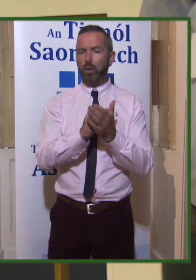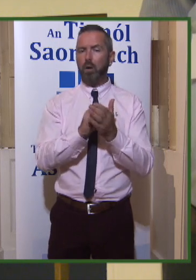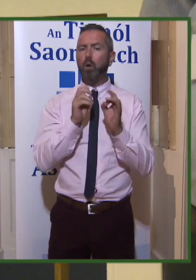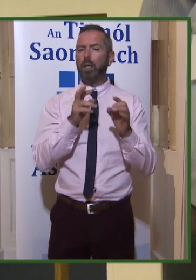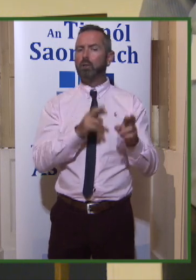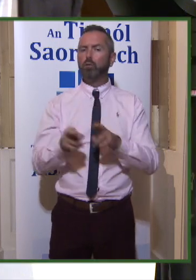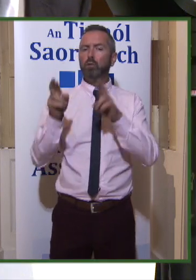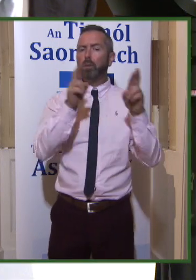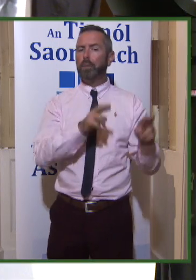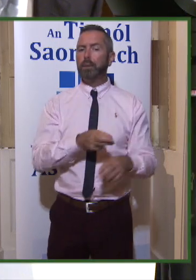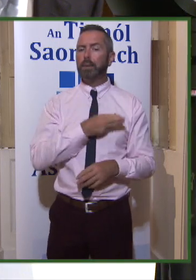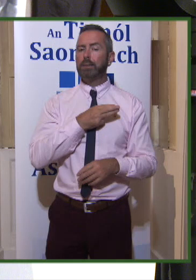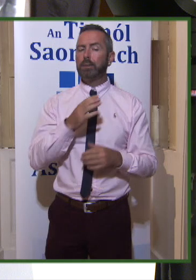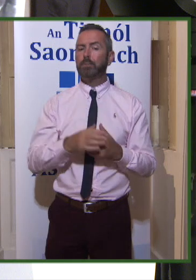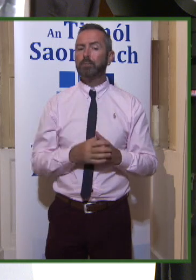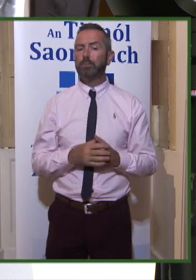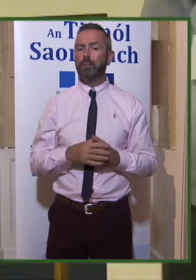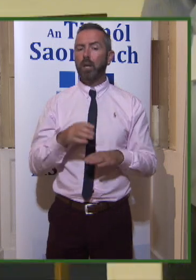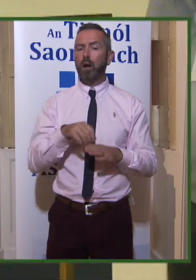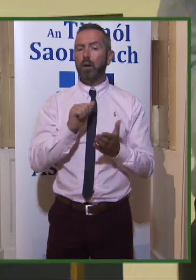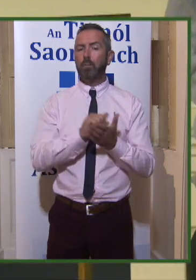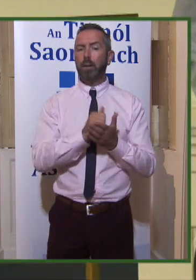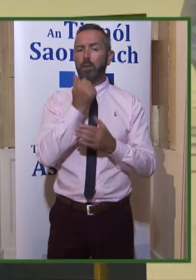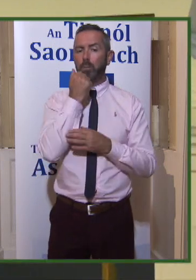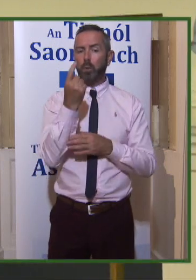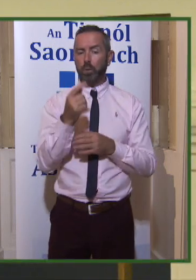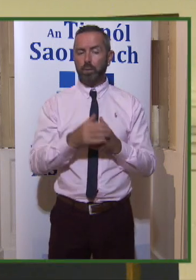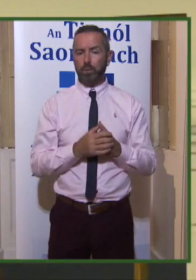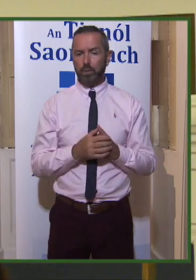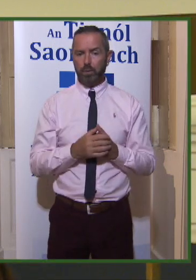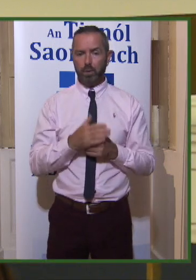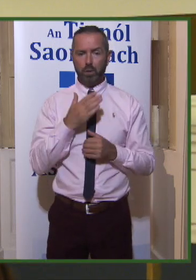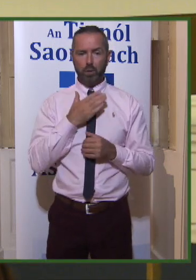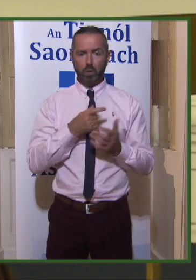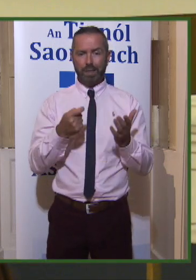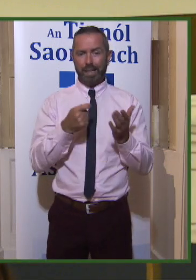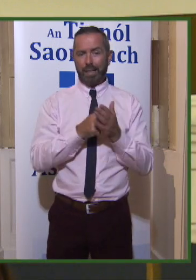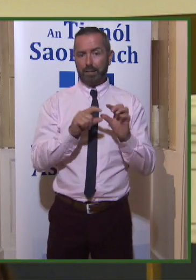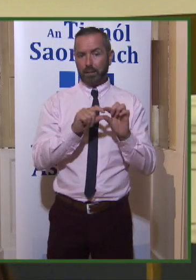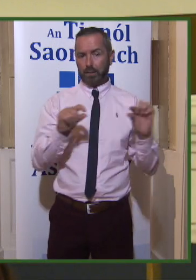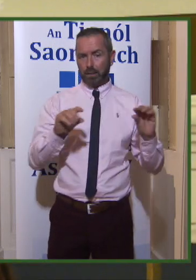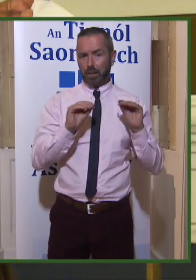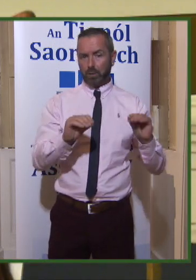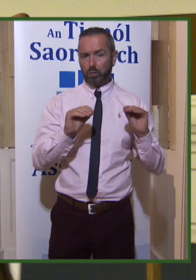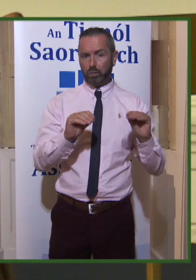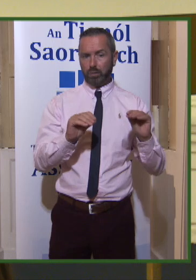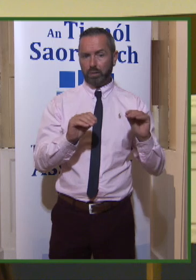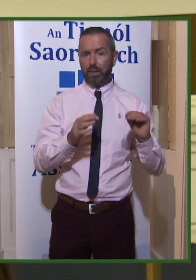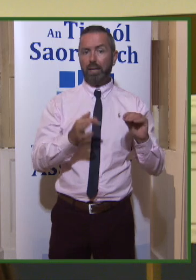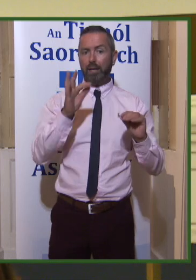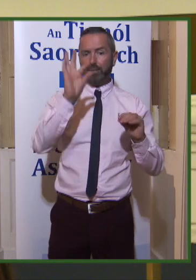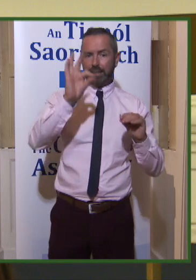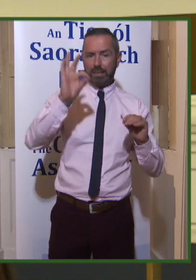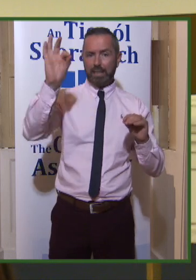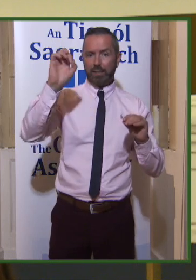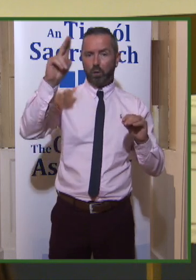So just repeat that again, sorry, again. On ballot paper 1. Ballot paper 1, yep. Just to insert an instruction if it's a tick or a